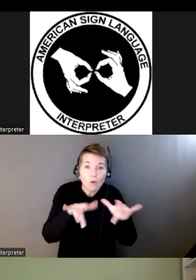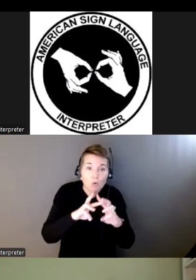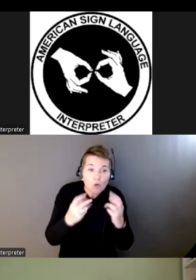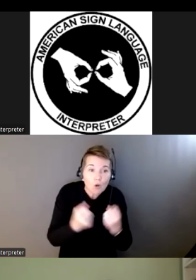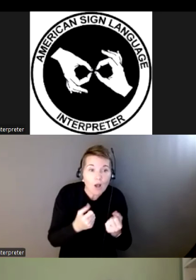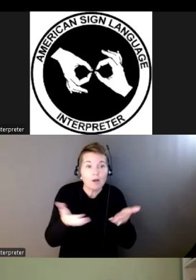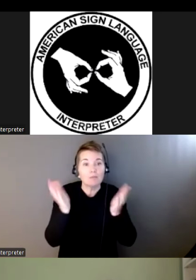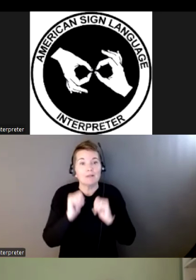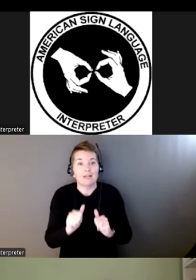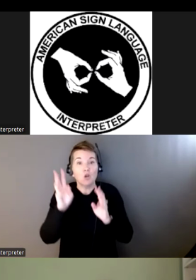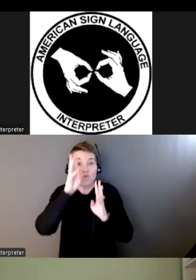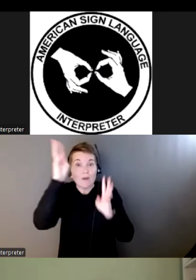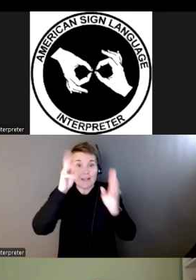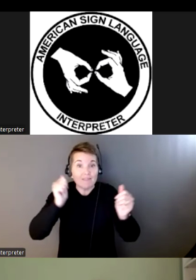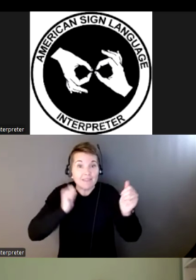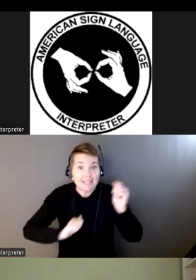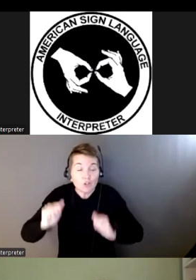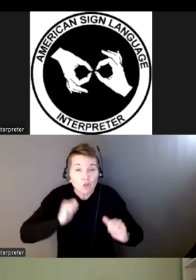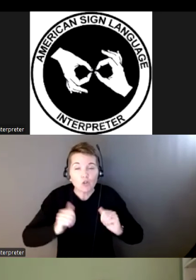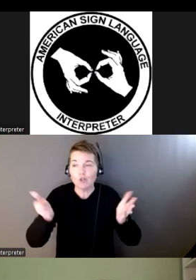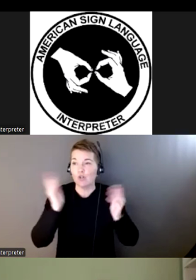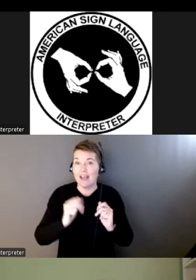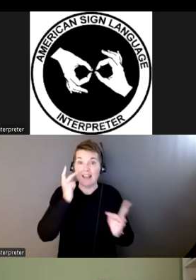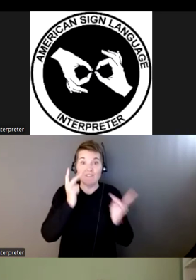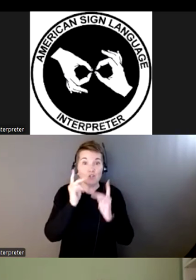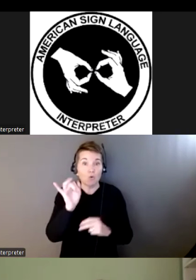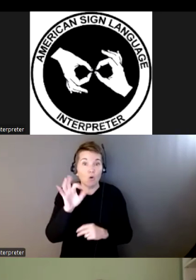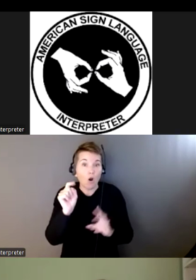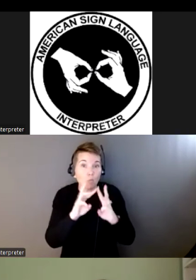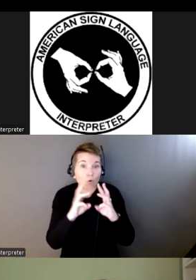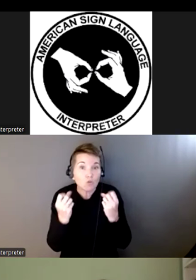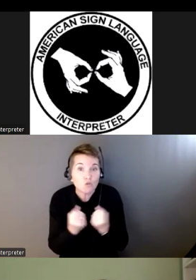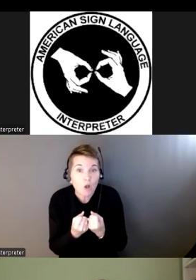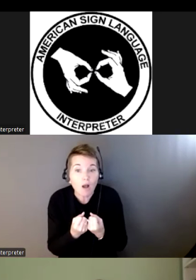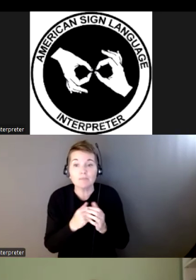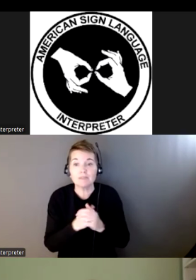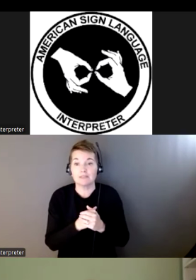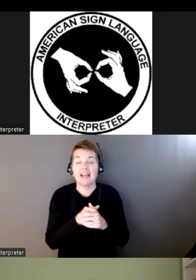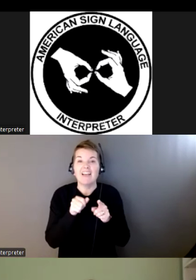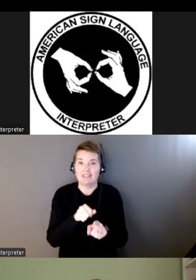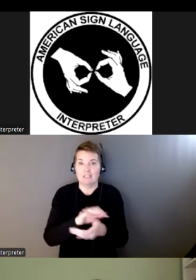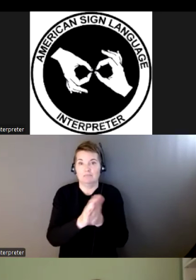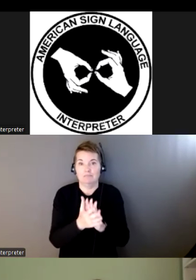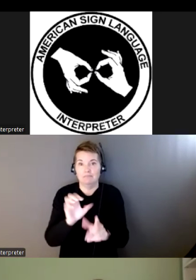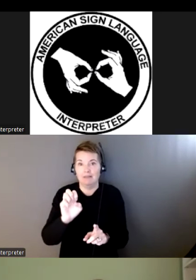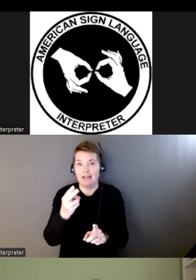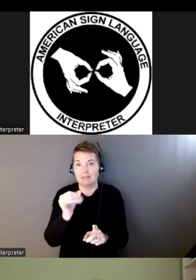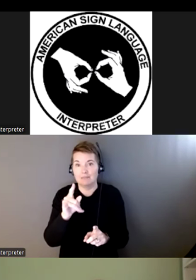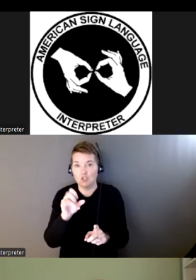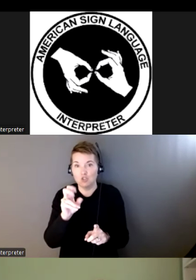theater production, visual art workshop series culminated in an exhibition and or artist